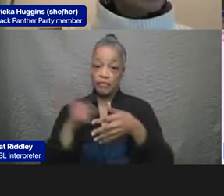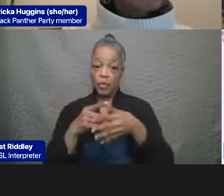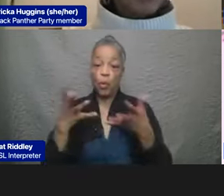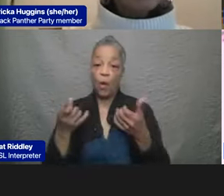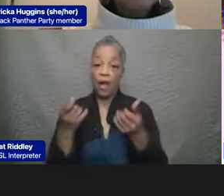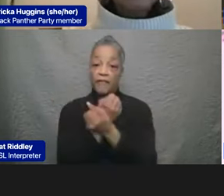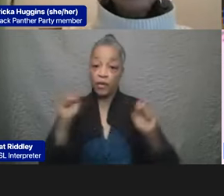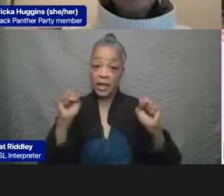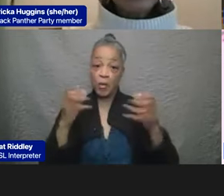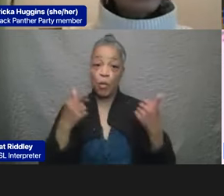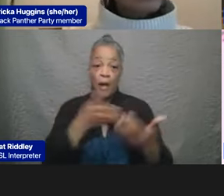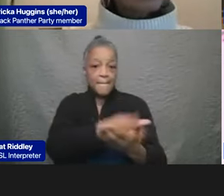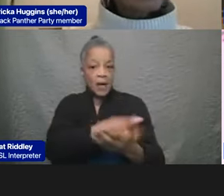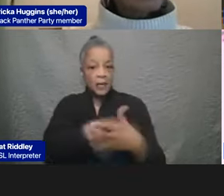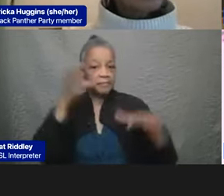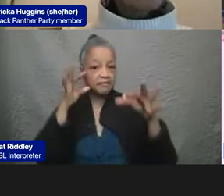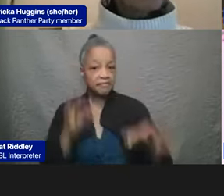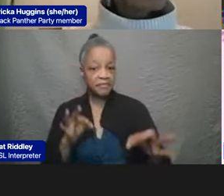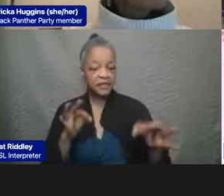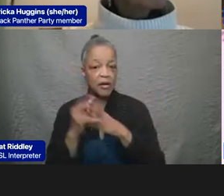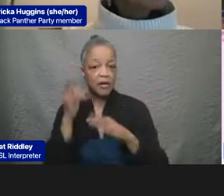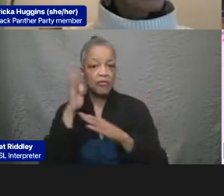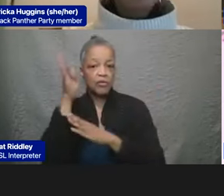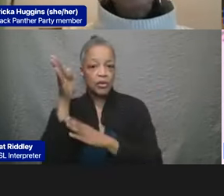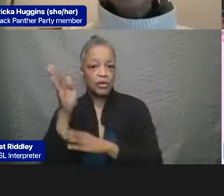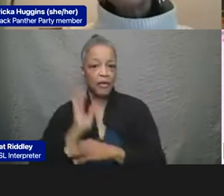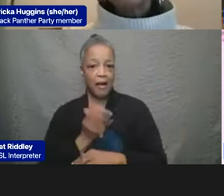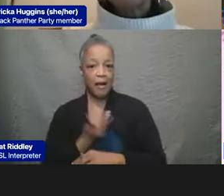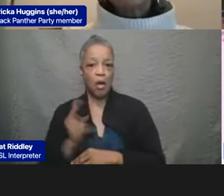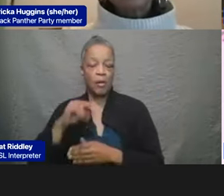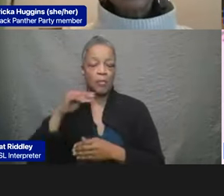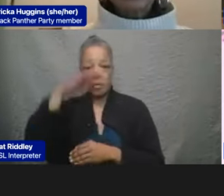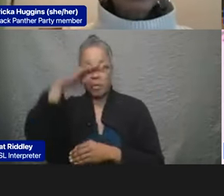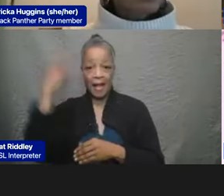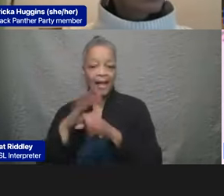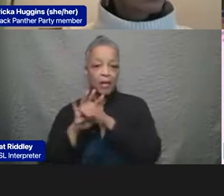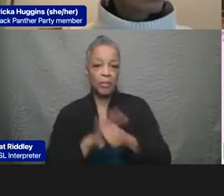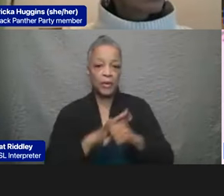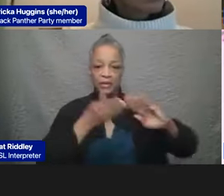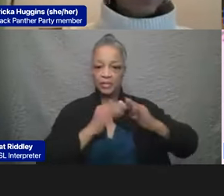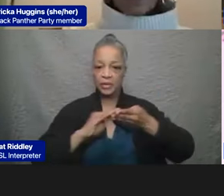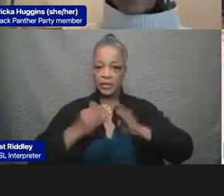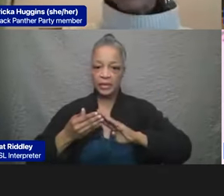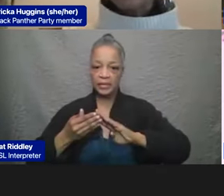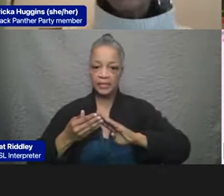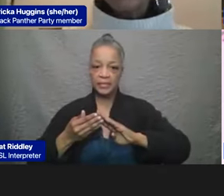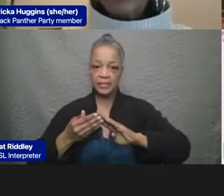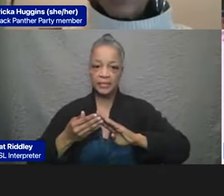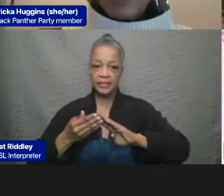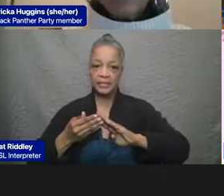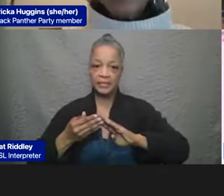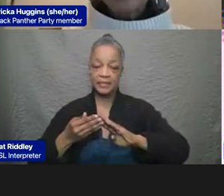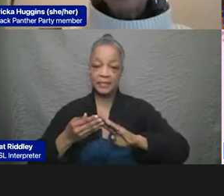We want power to determine the destiny of our own Black and oppressed communities. I ask, when